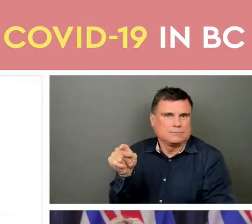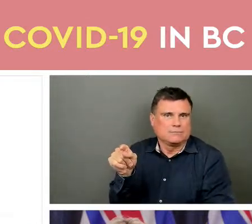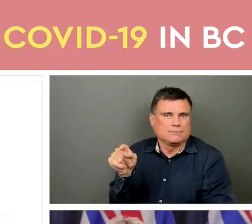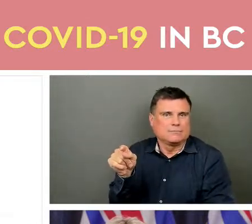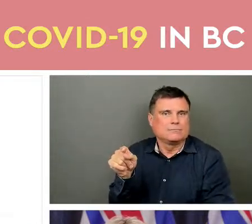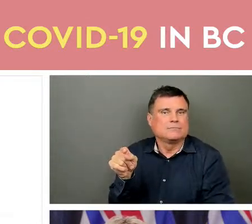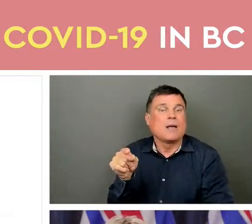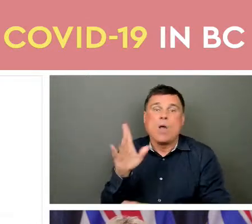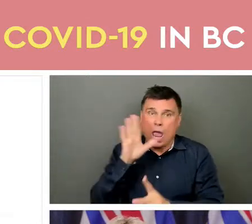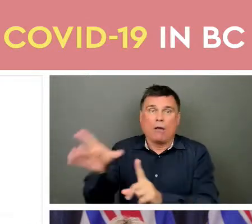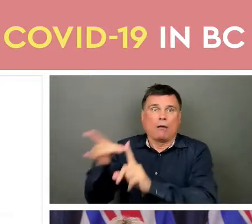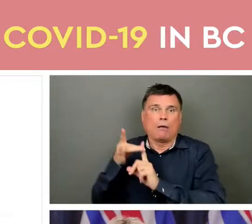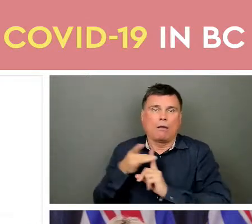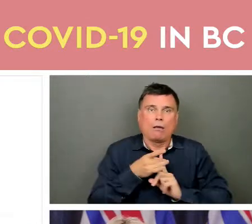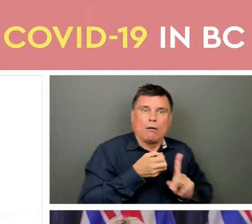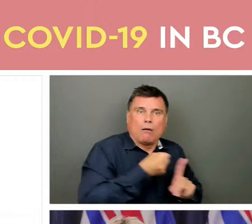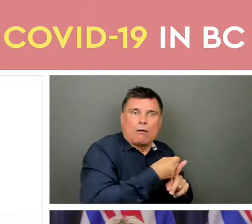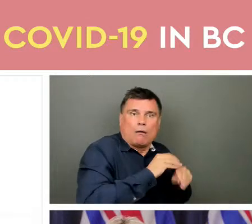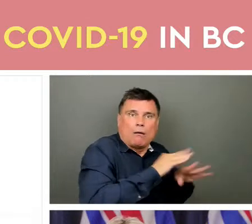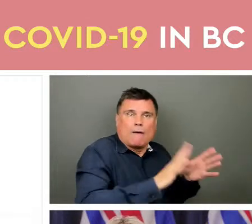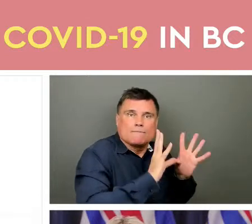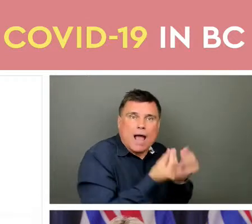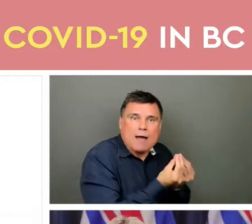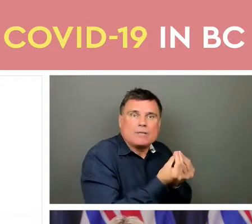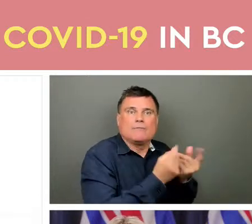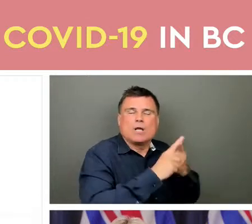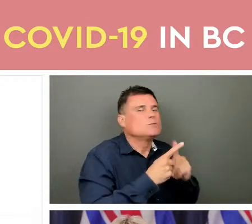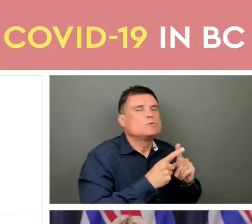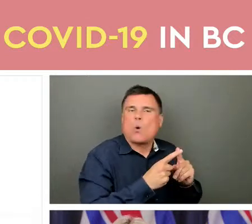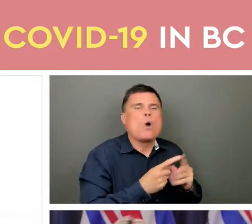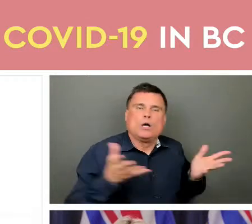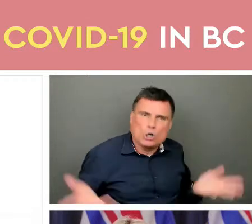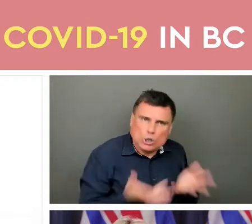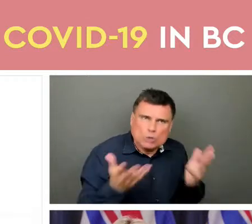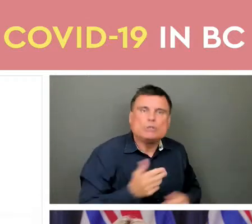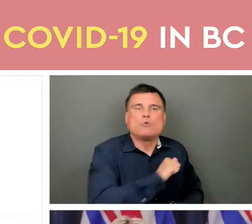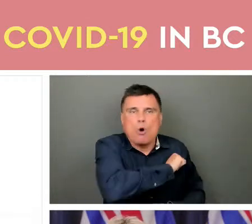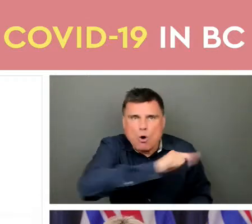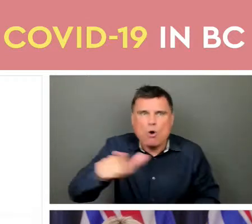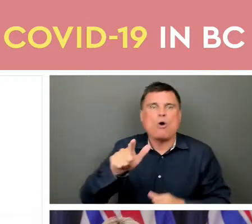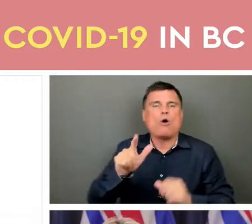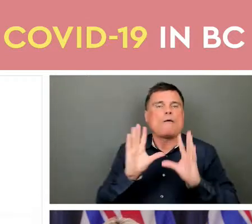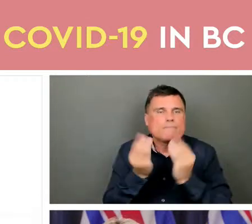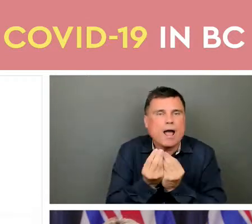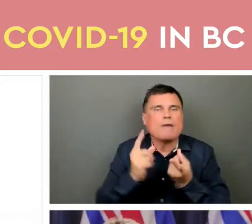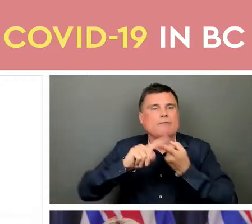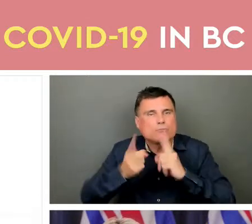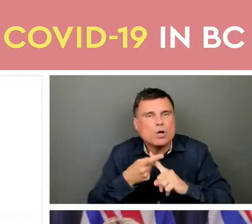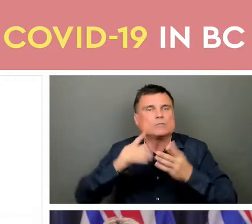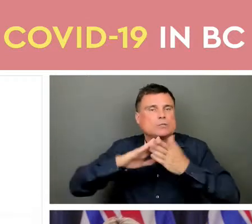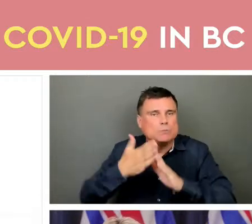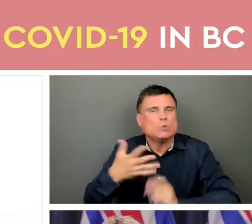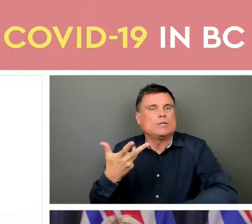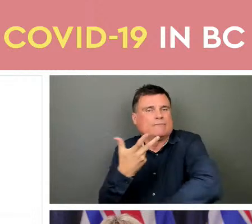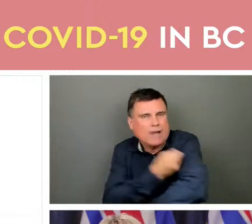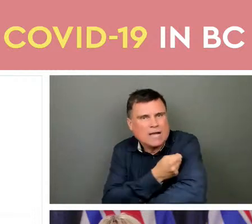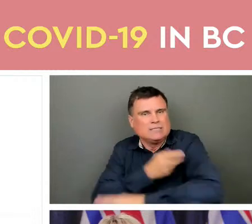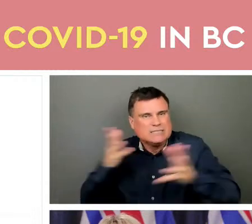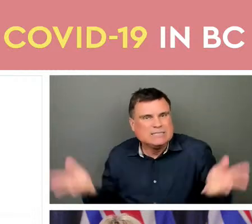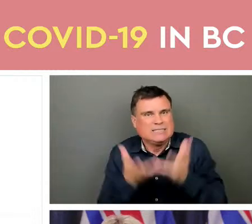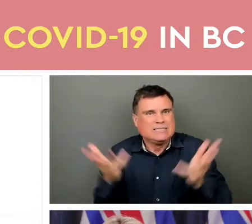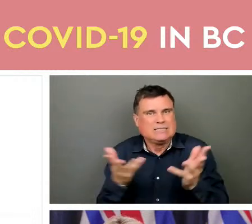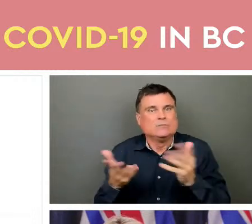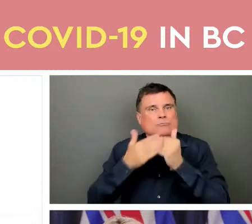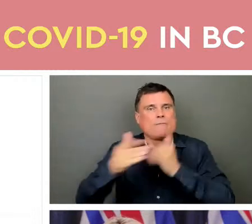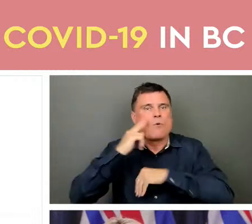our friends, to be vaccinated. That is the way that we will get through this, that we'll get through this respiratory season, and we'll